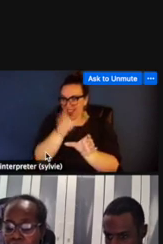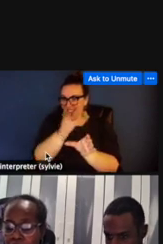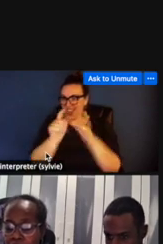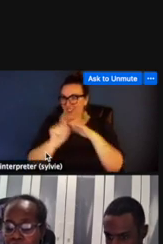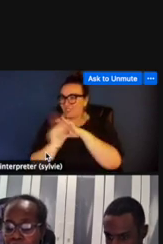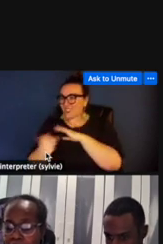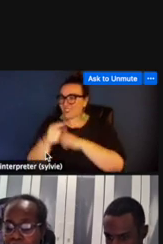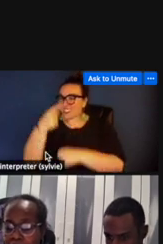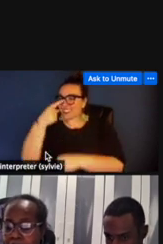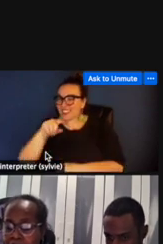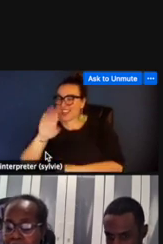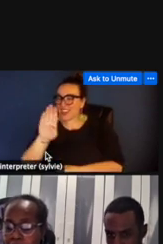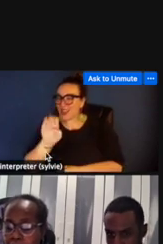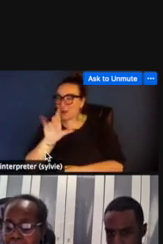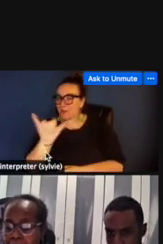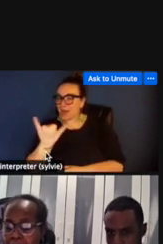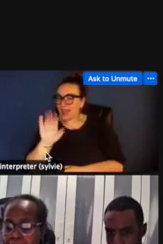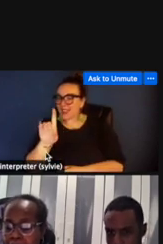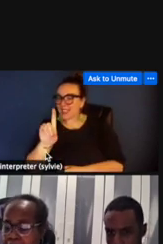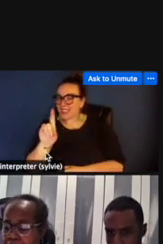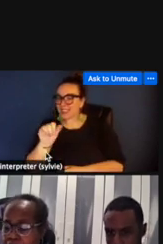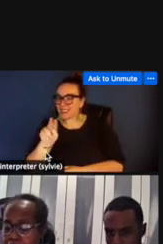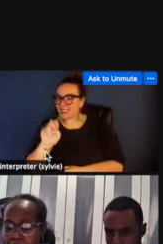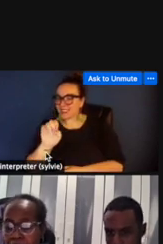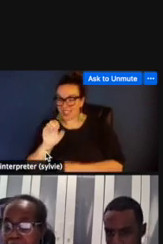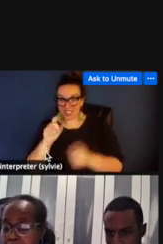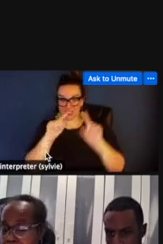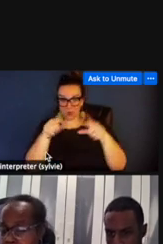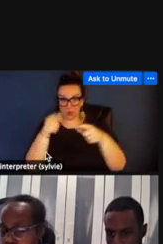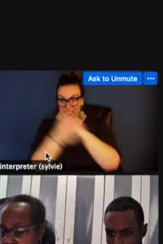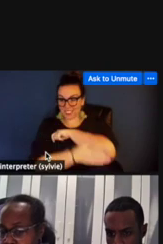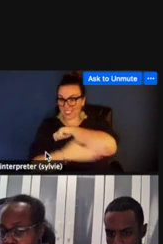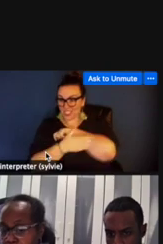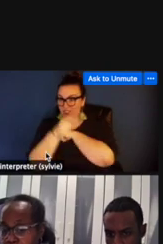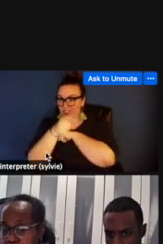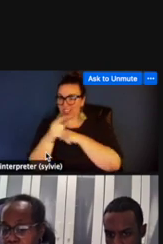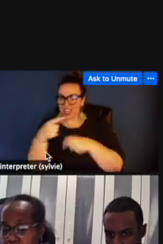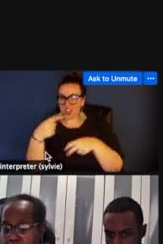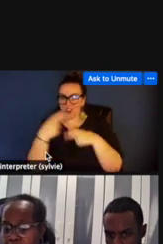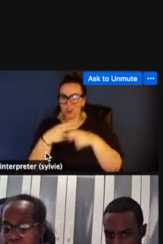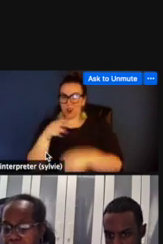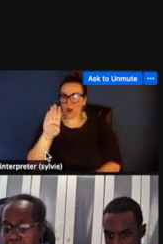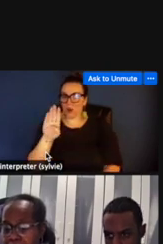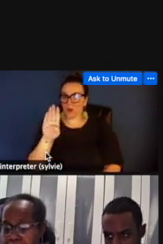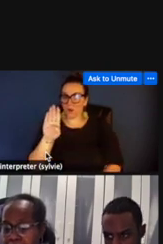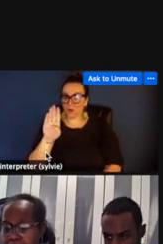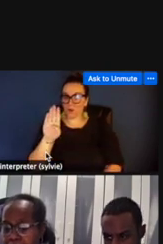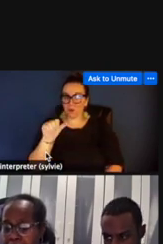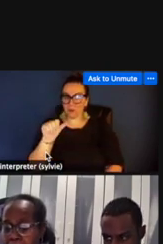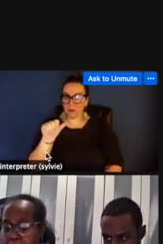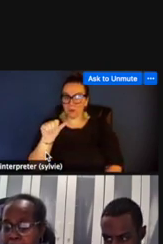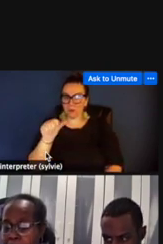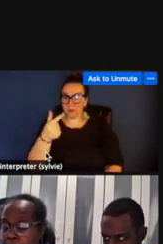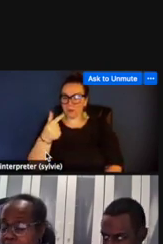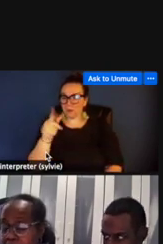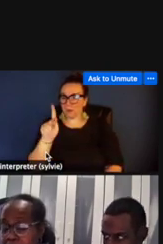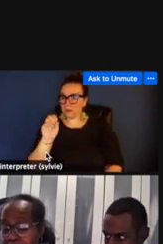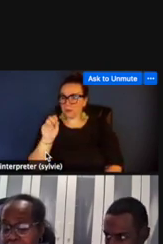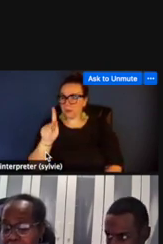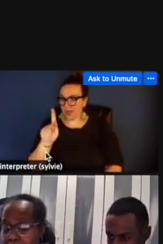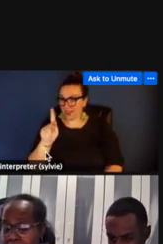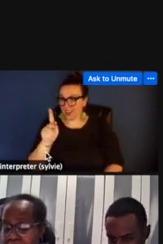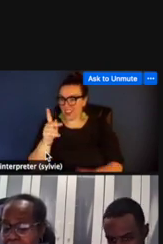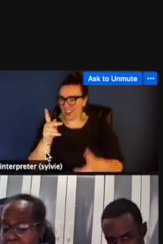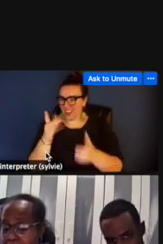we went to the country right here. That's Bangkok. It's the capital of the country of Thailand. But we